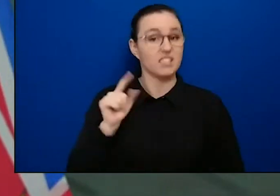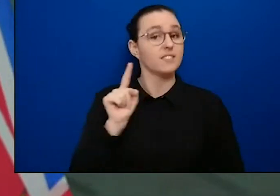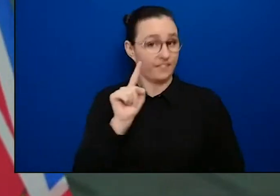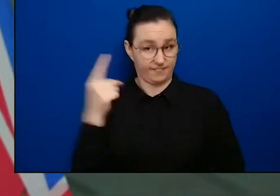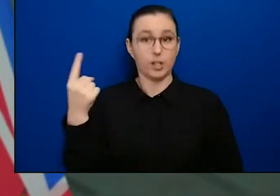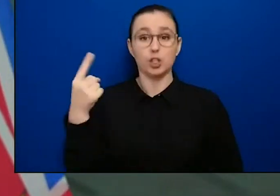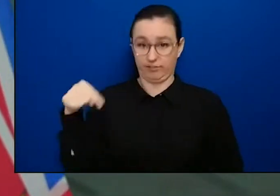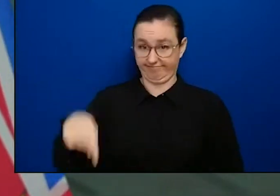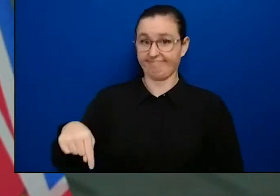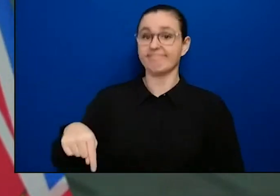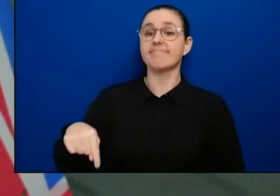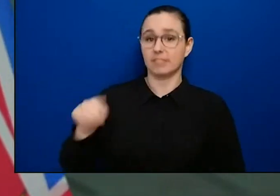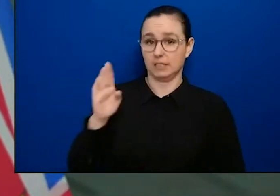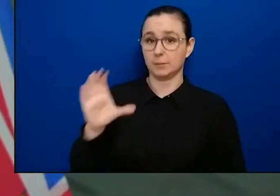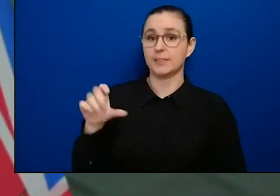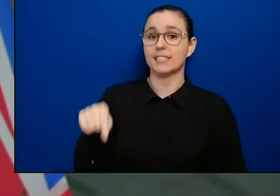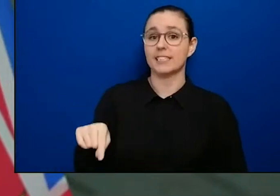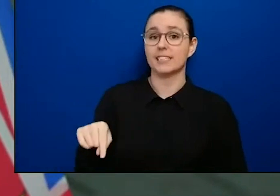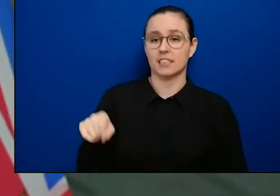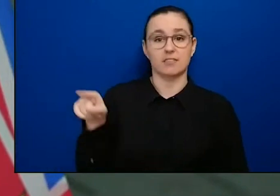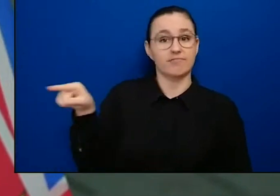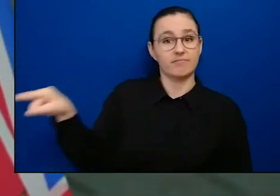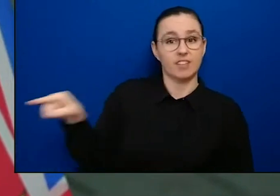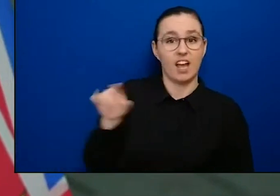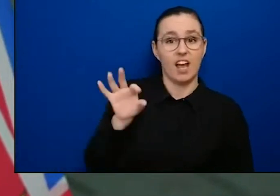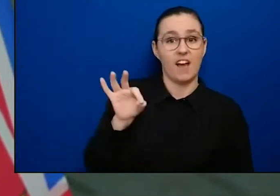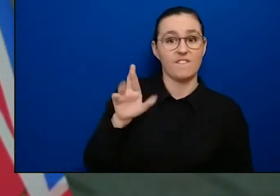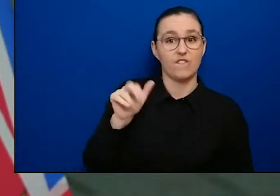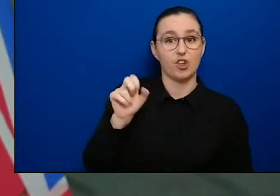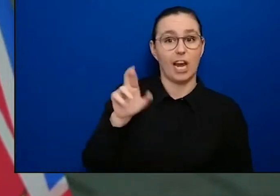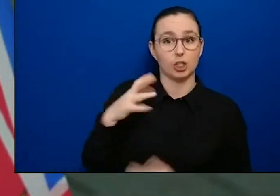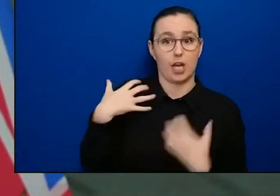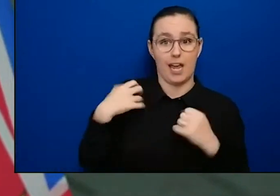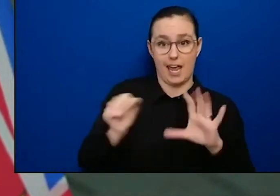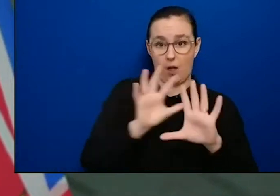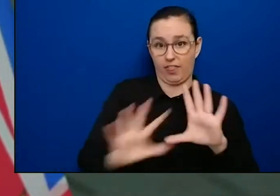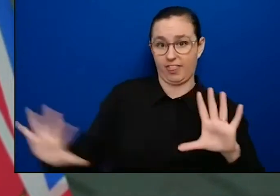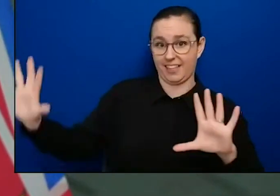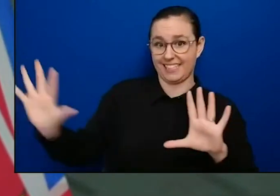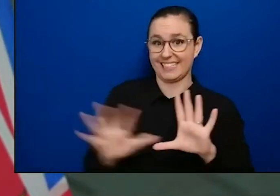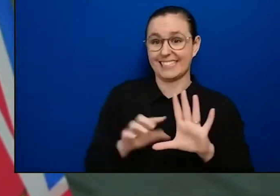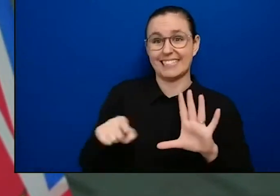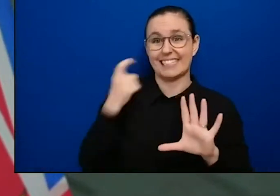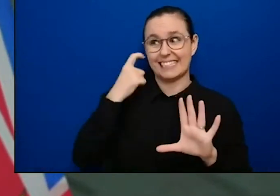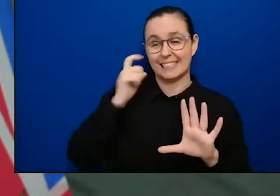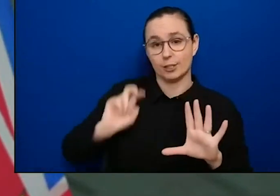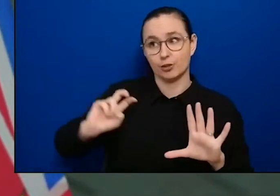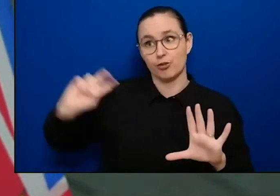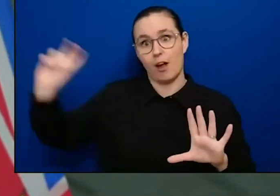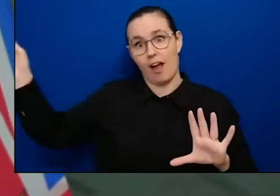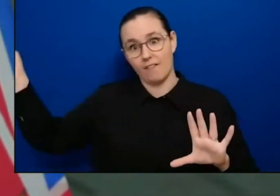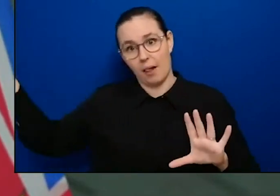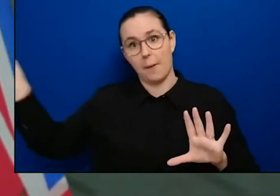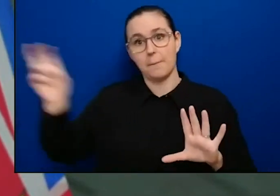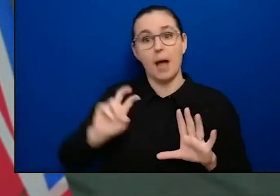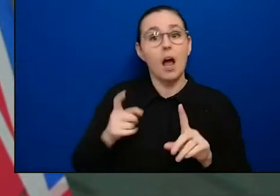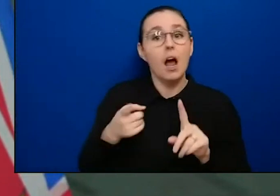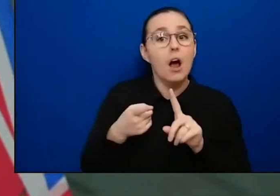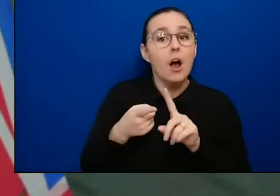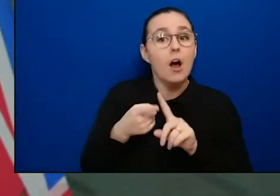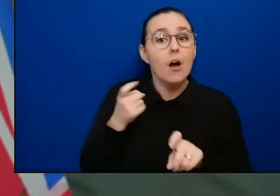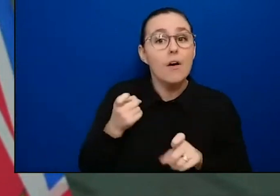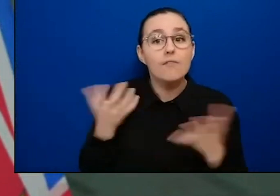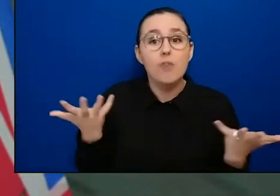in the Fraser Health Authority who recently traveled and returned from Nigeria. They are isolating, and public